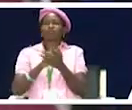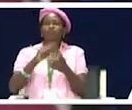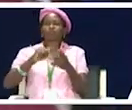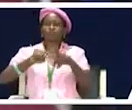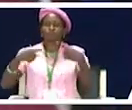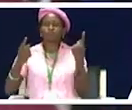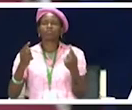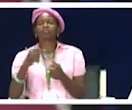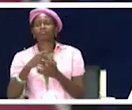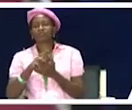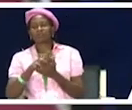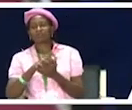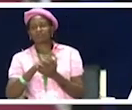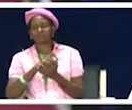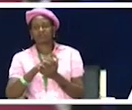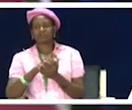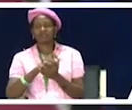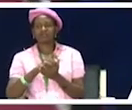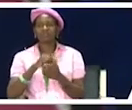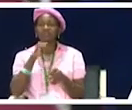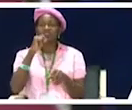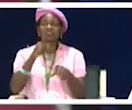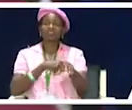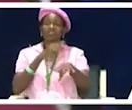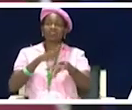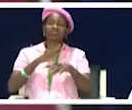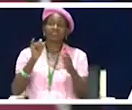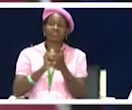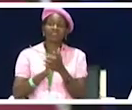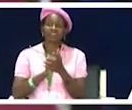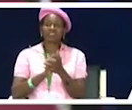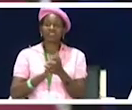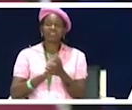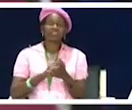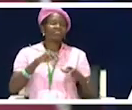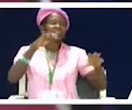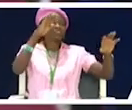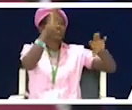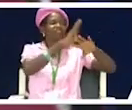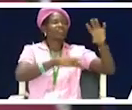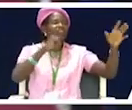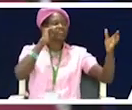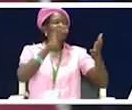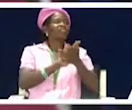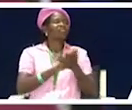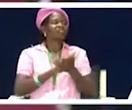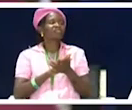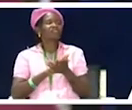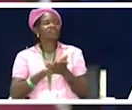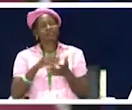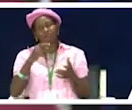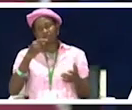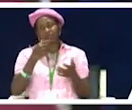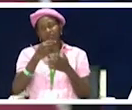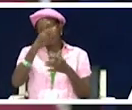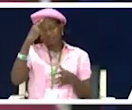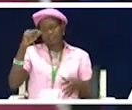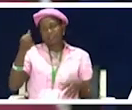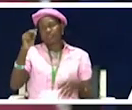Like I've always told you, it wasn't long after that I sent for my wife. Because another two